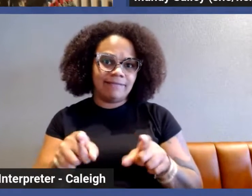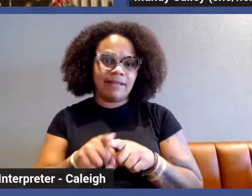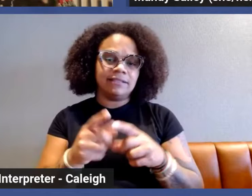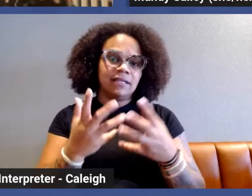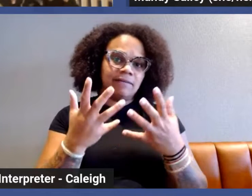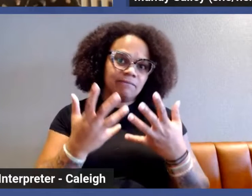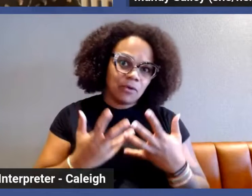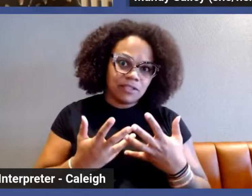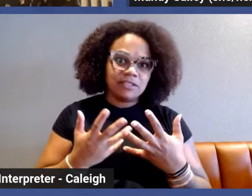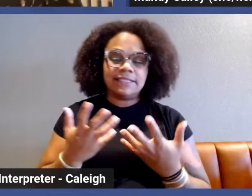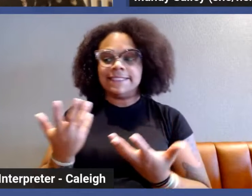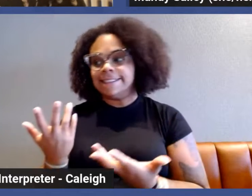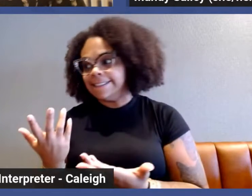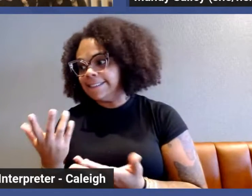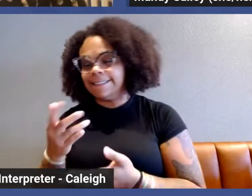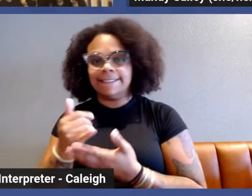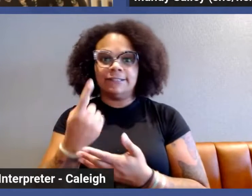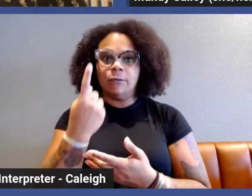collateral damage when,